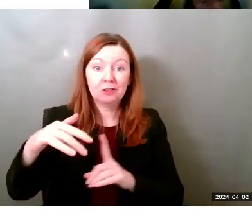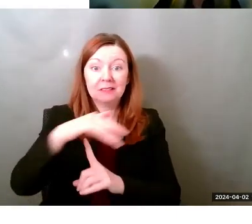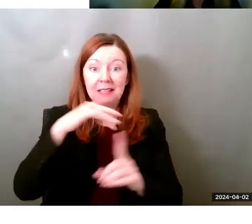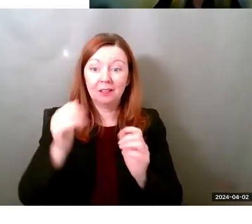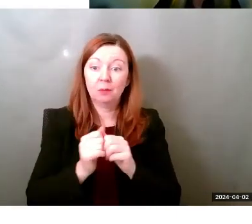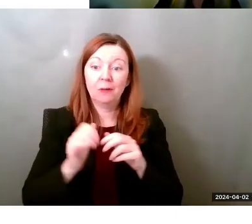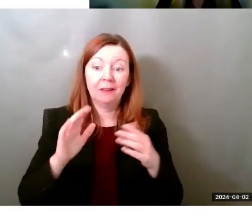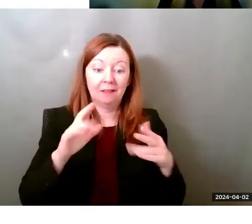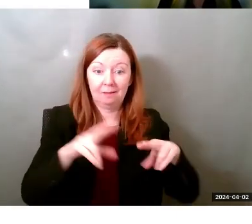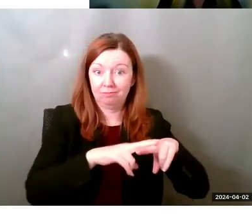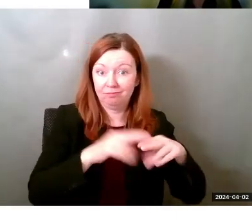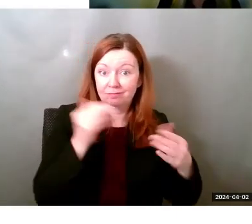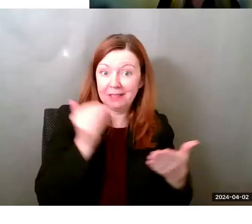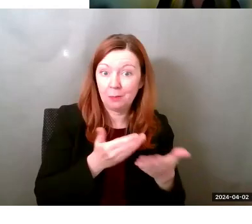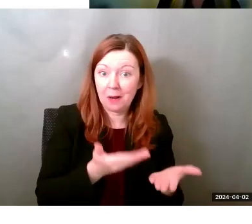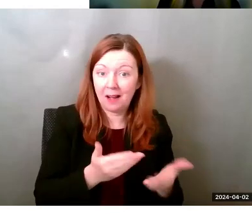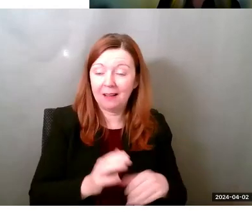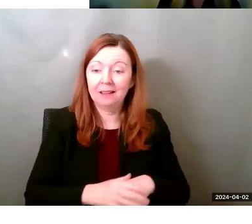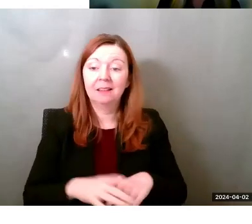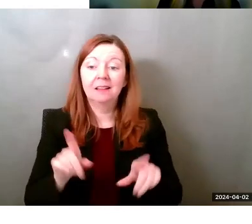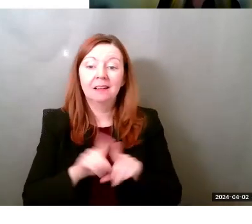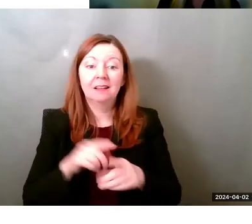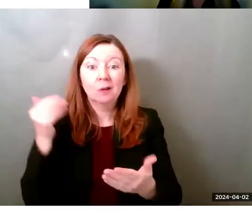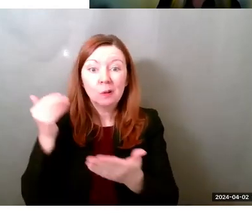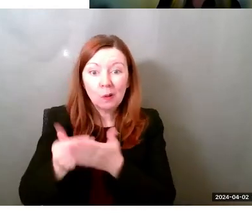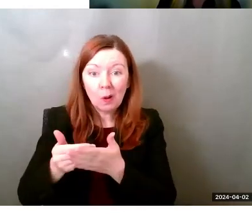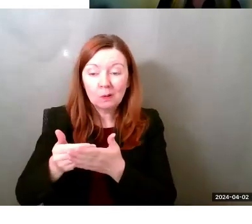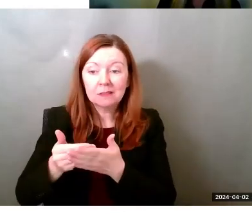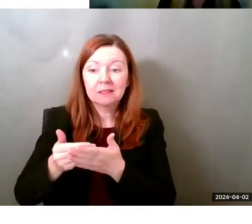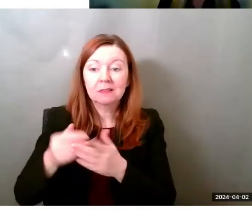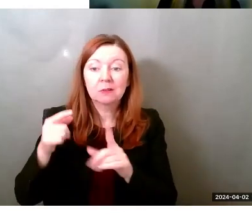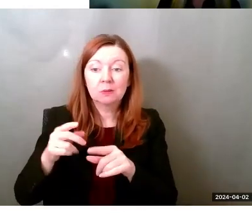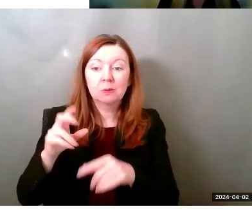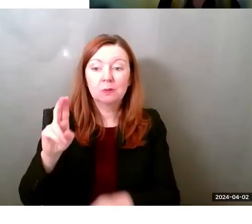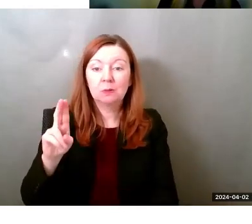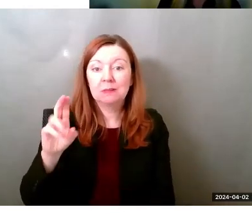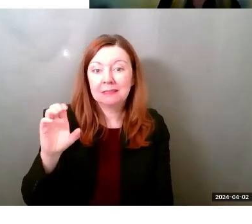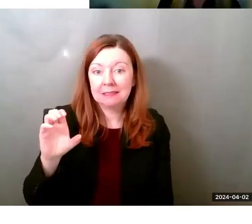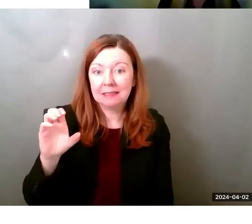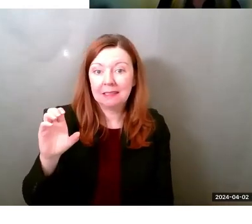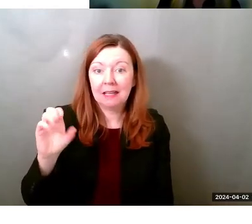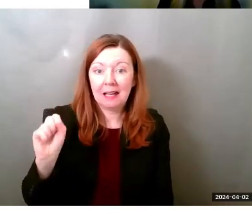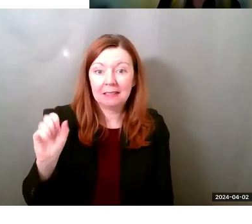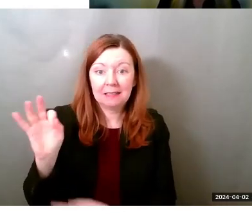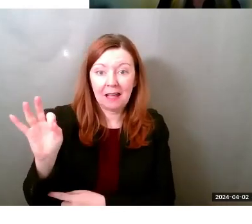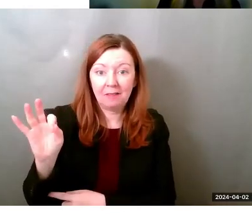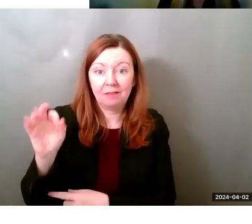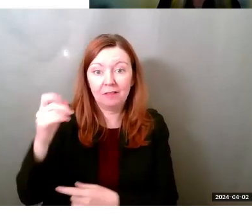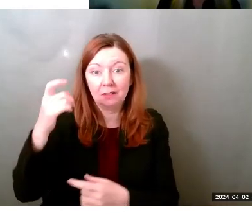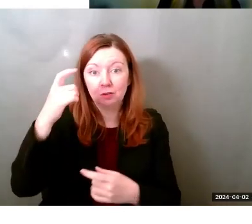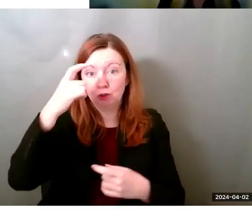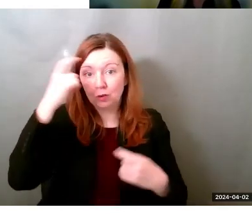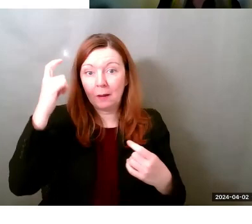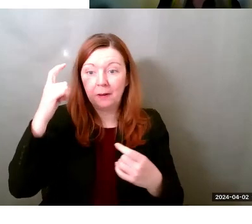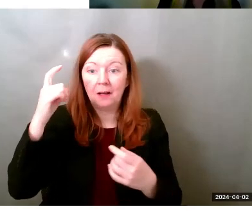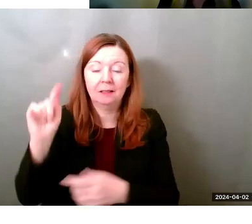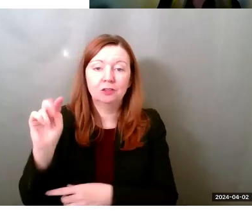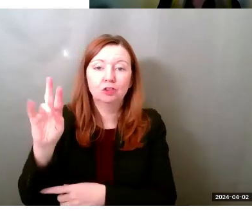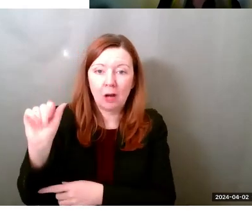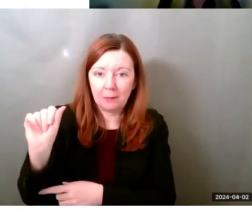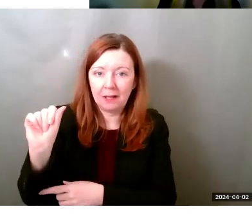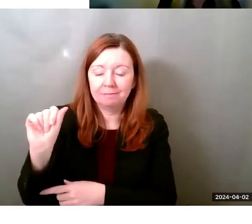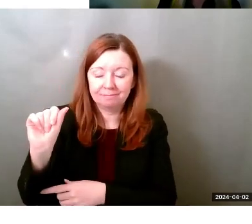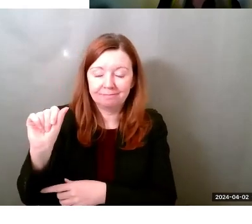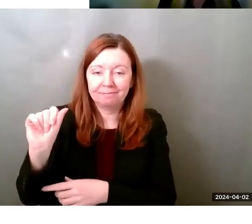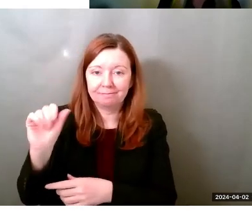rail nearby, as well as it's in close proximity to UCSF's Trauma Center.